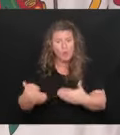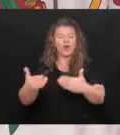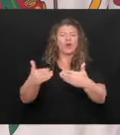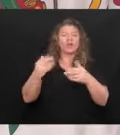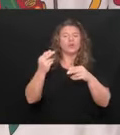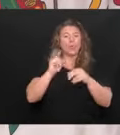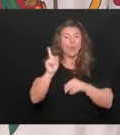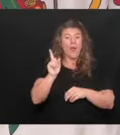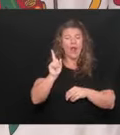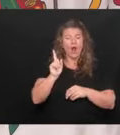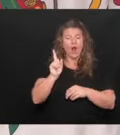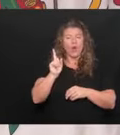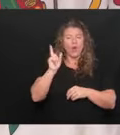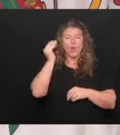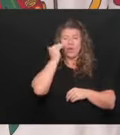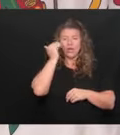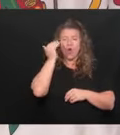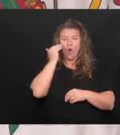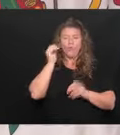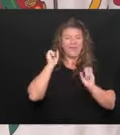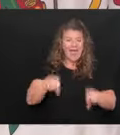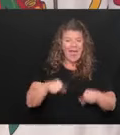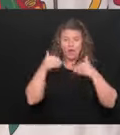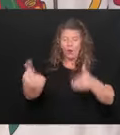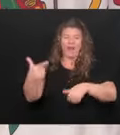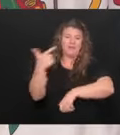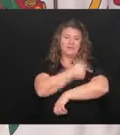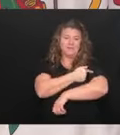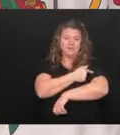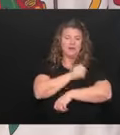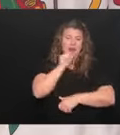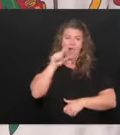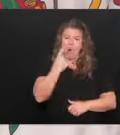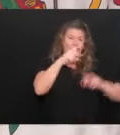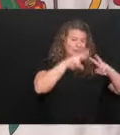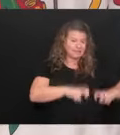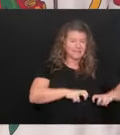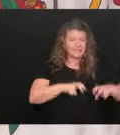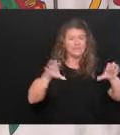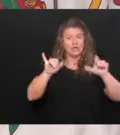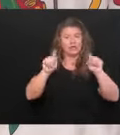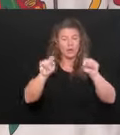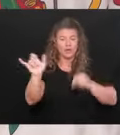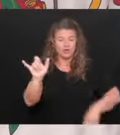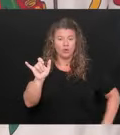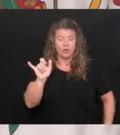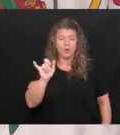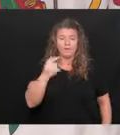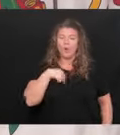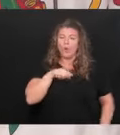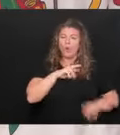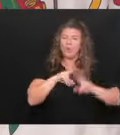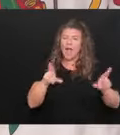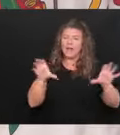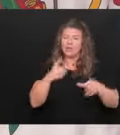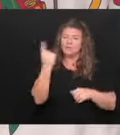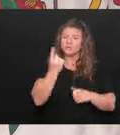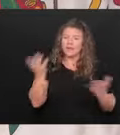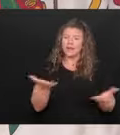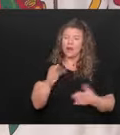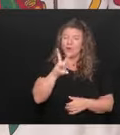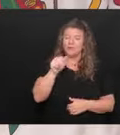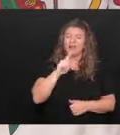where we are really giving booster shots and not only assessing, but we're on to something here in West Virginia in doing so, and